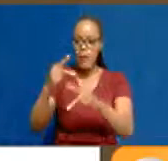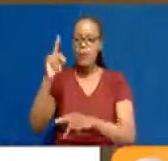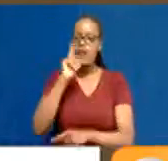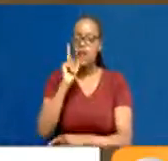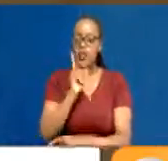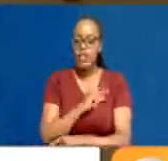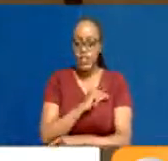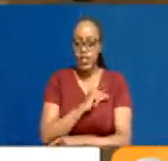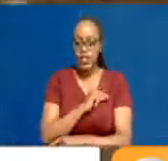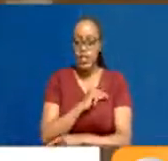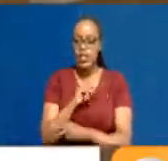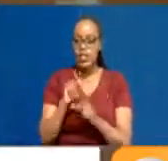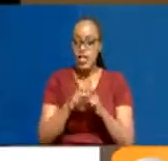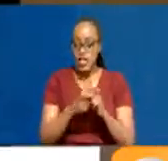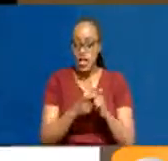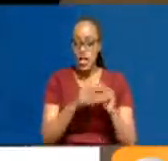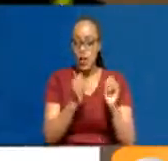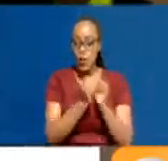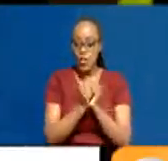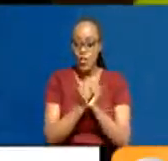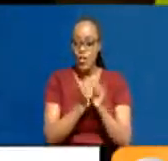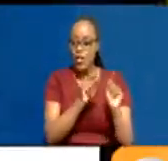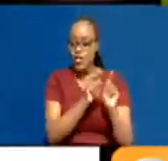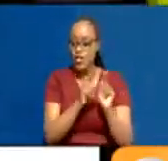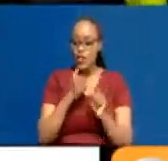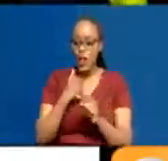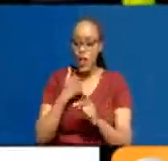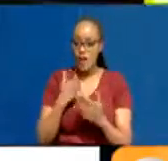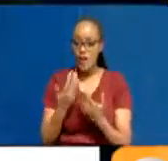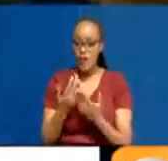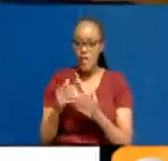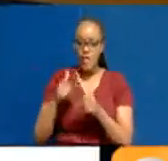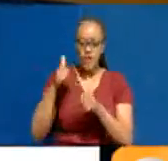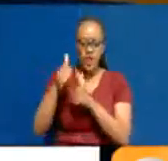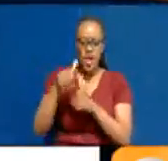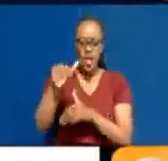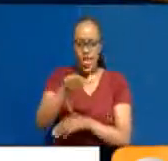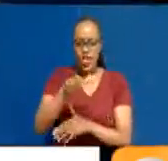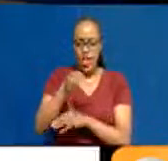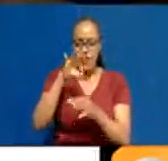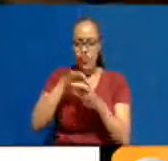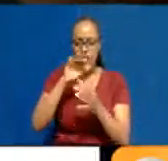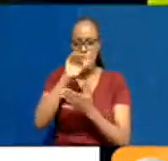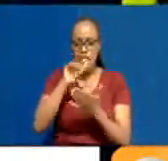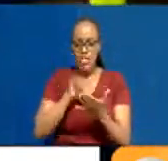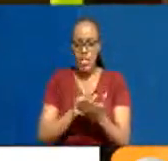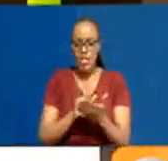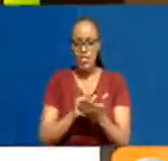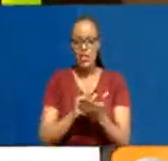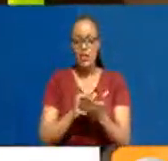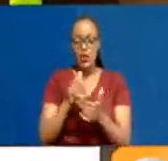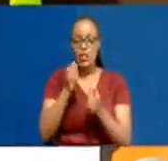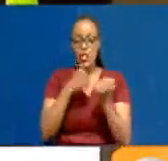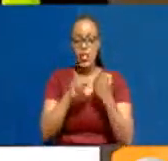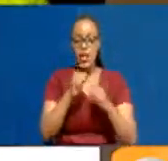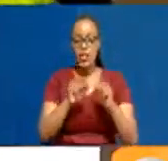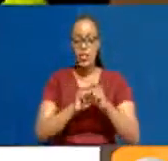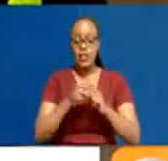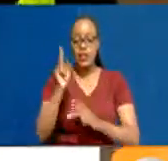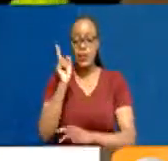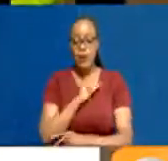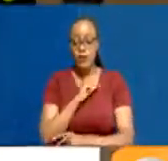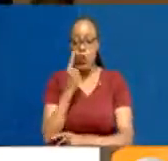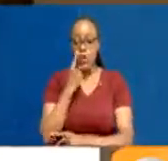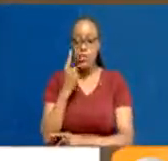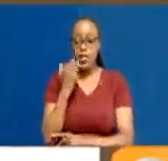concluded. We started, of course, with the farthest polling stations. That is where the activity began. What you can